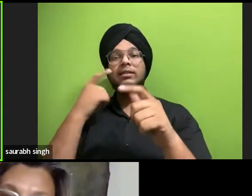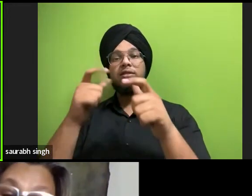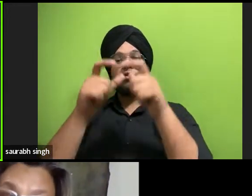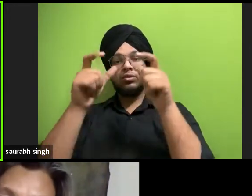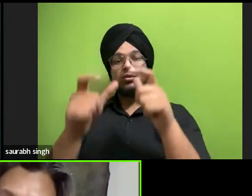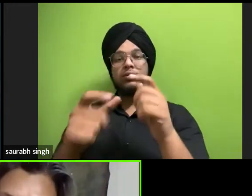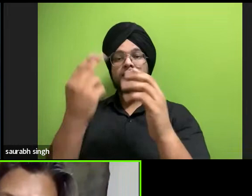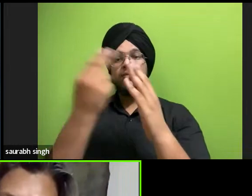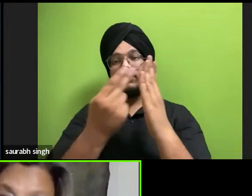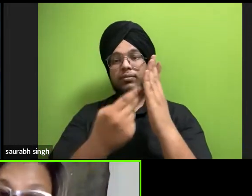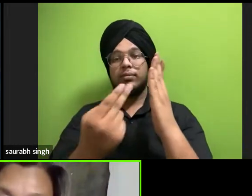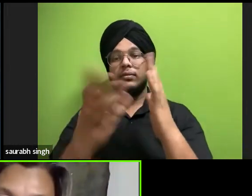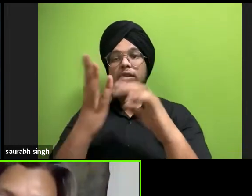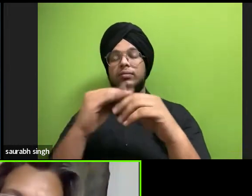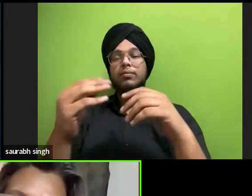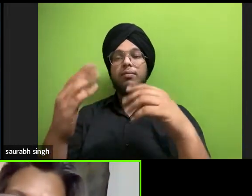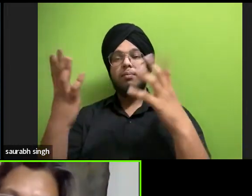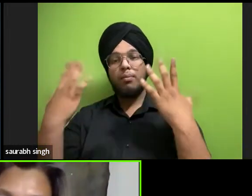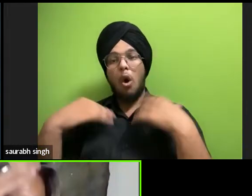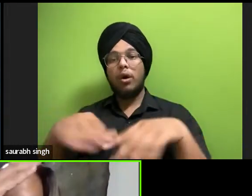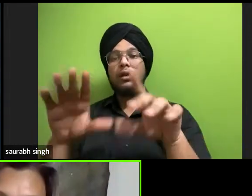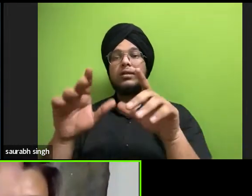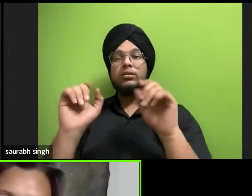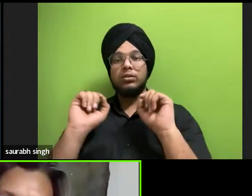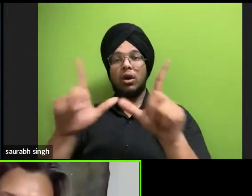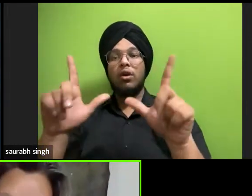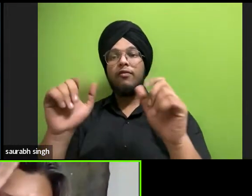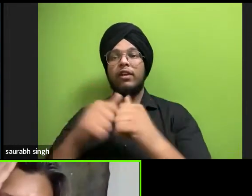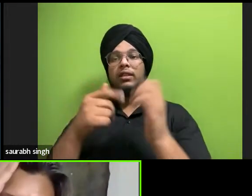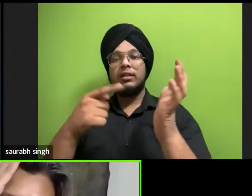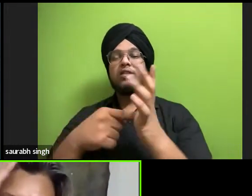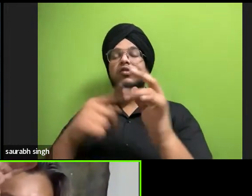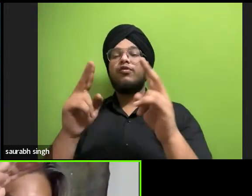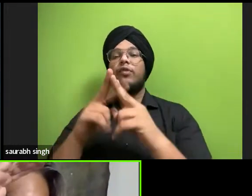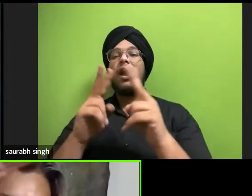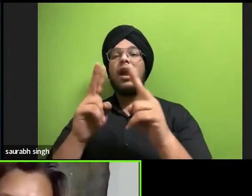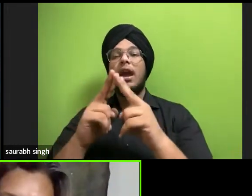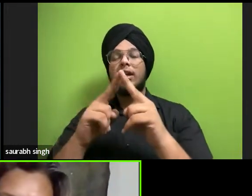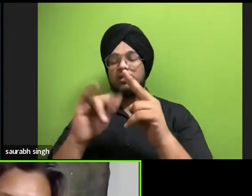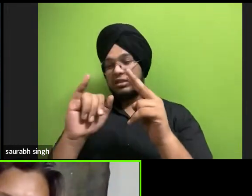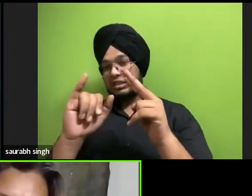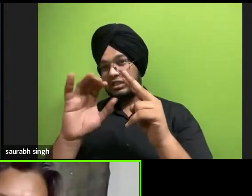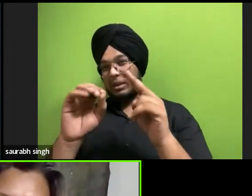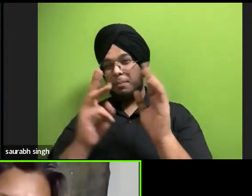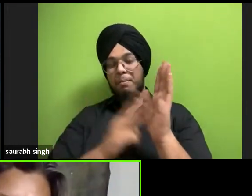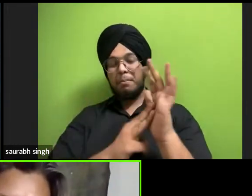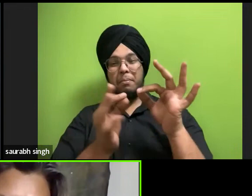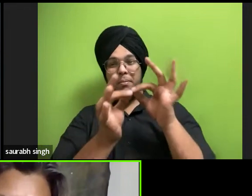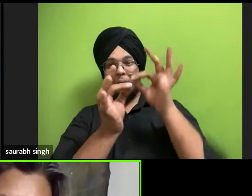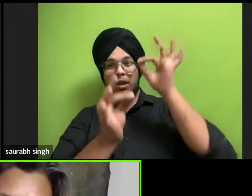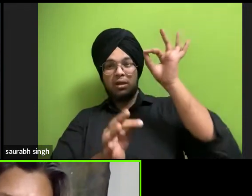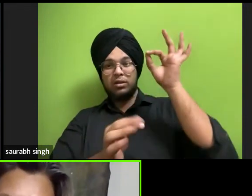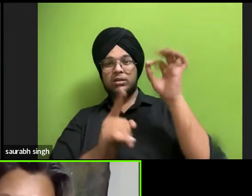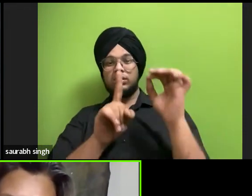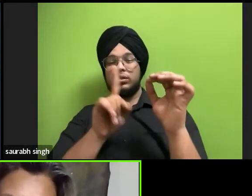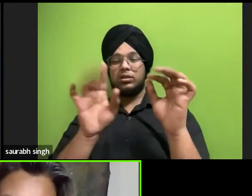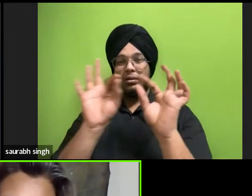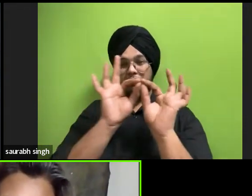architecture embodies a screen with this very large 60-meter high by 110 meters